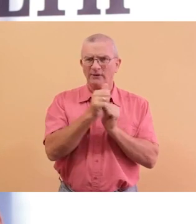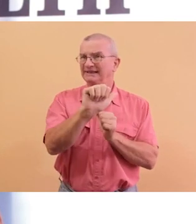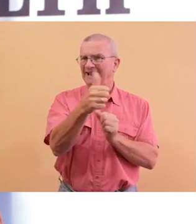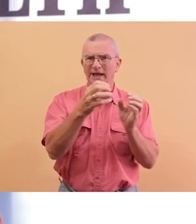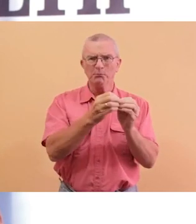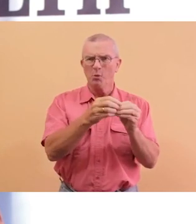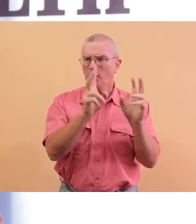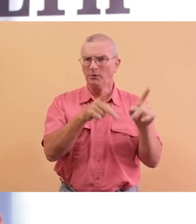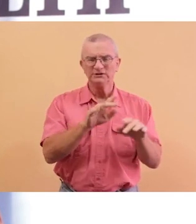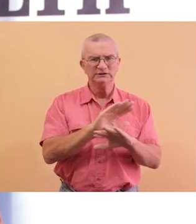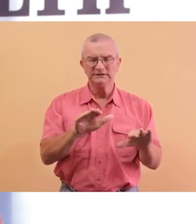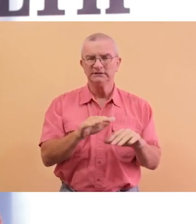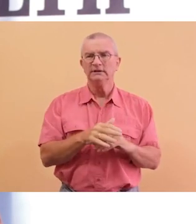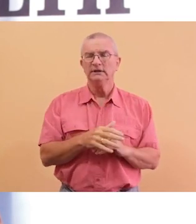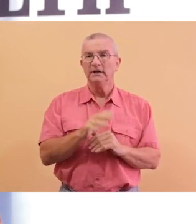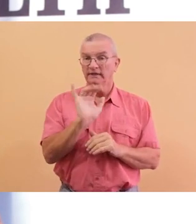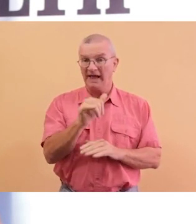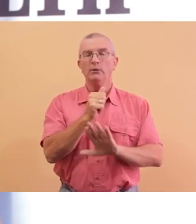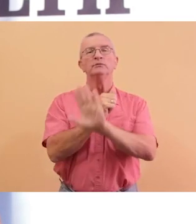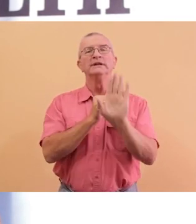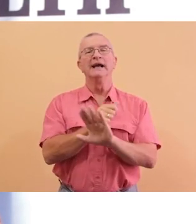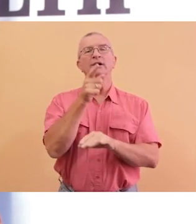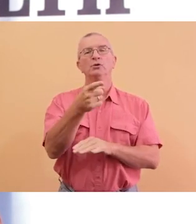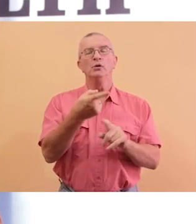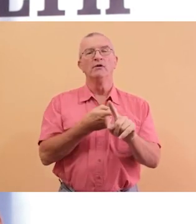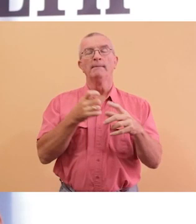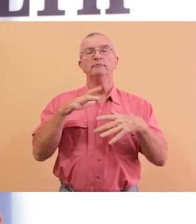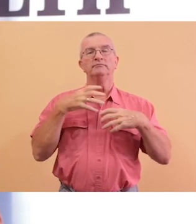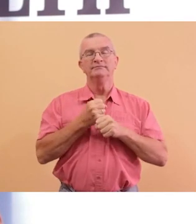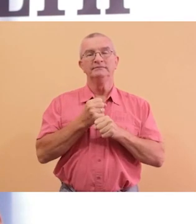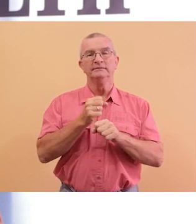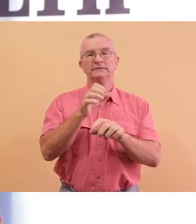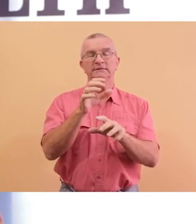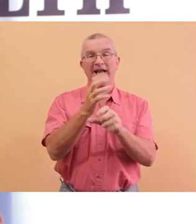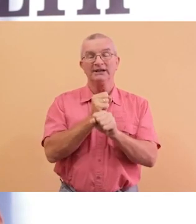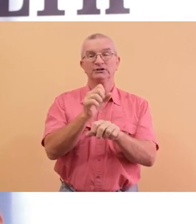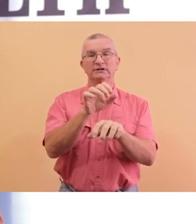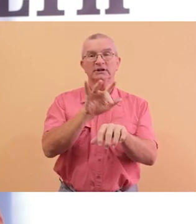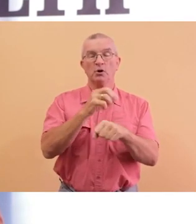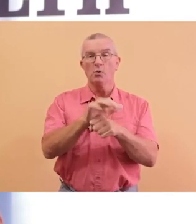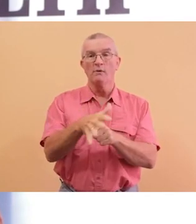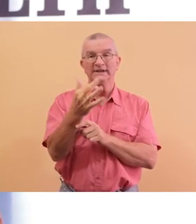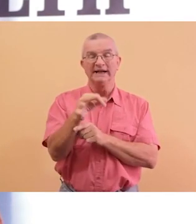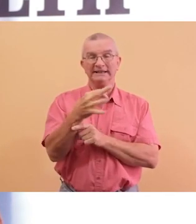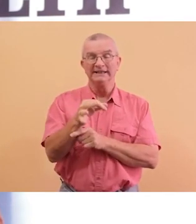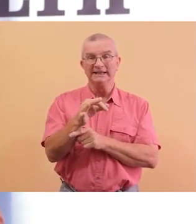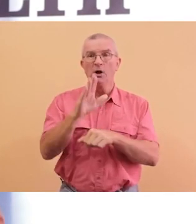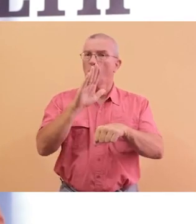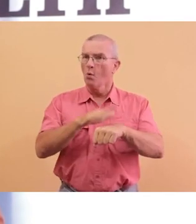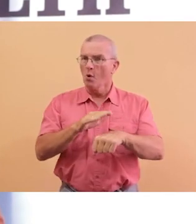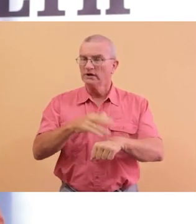10 persons will protect you from contracting the disease. I wish to issue a word of caution to